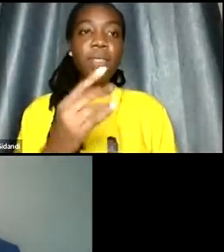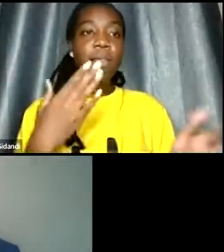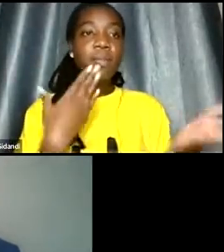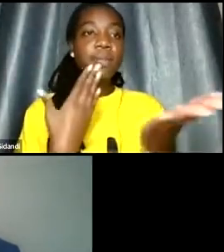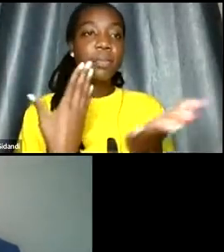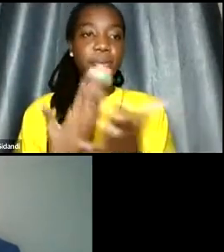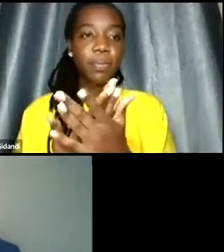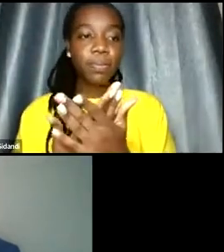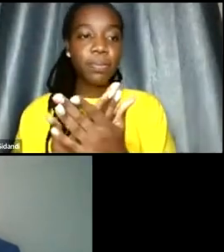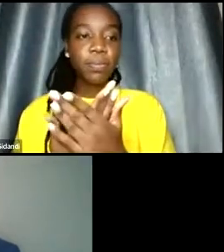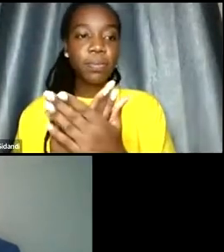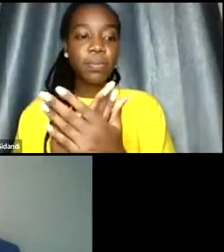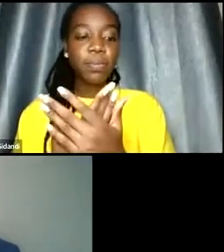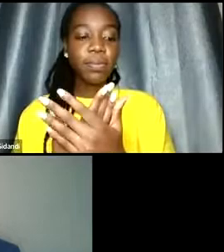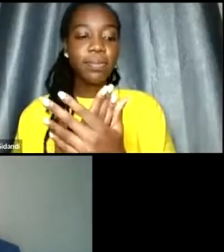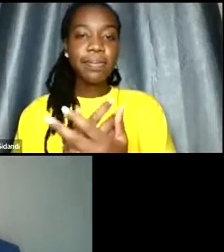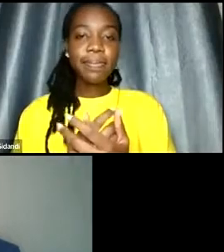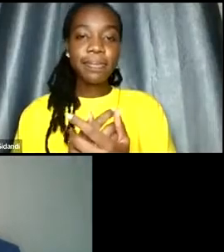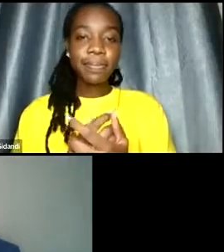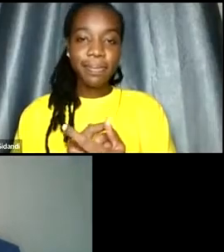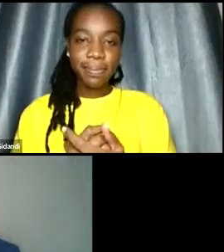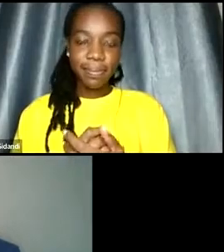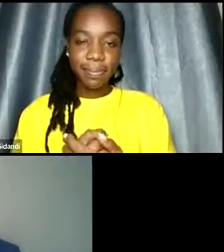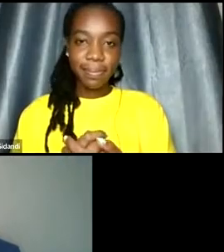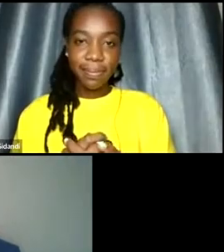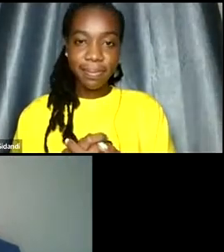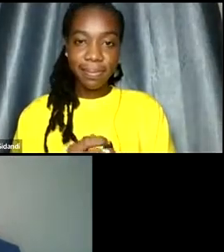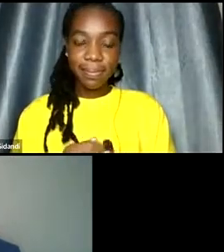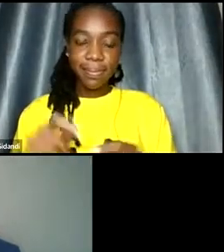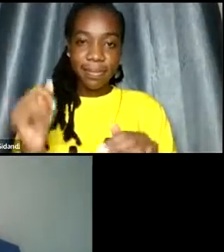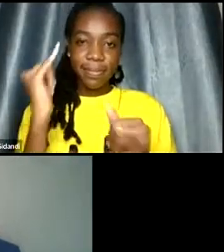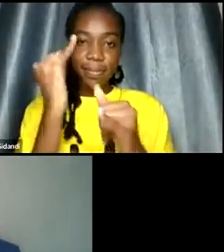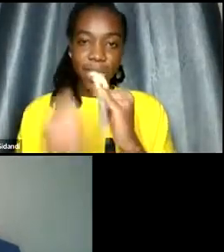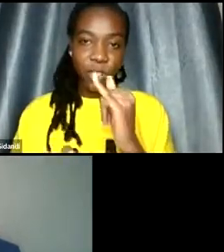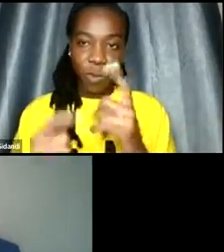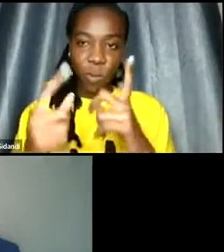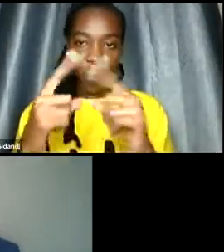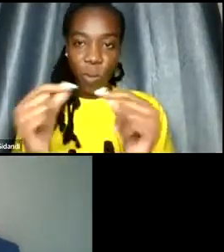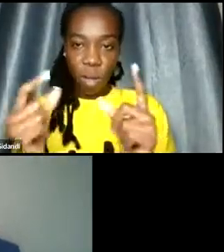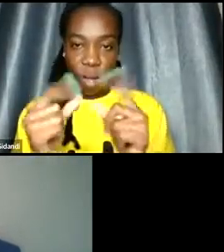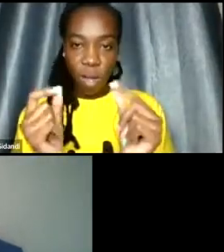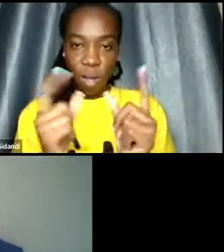you, Ajal. Please, your parting shot.